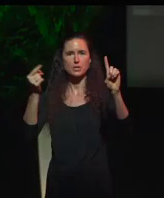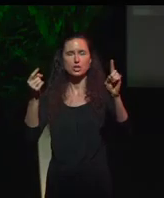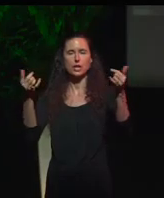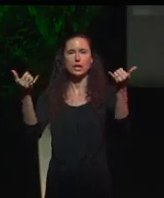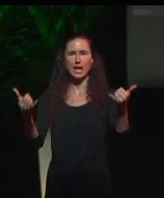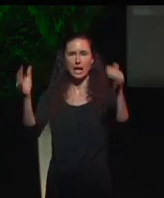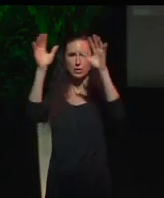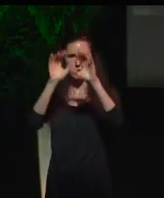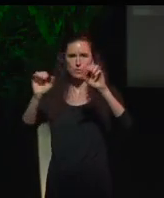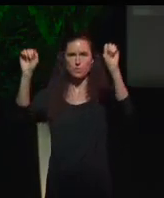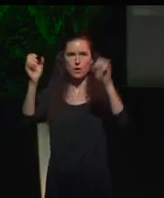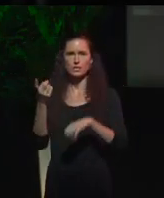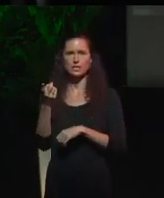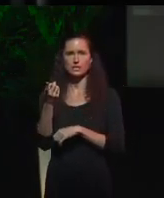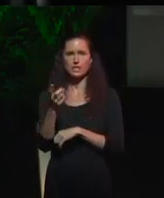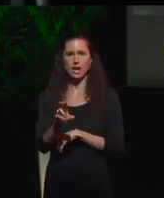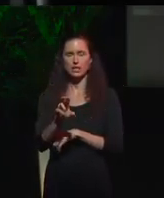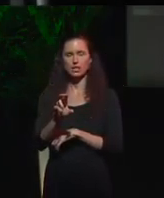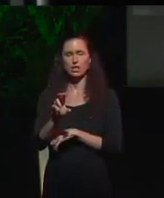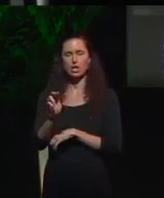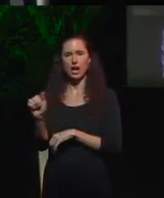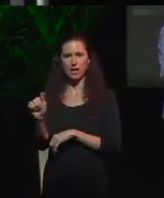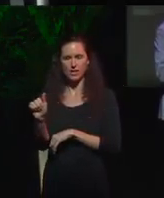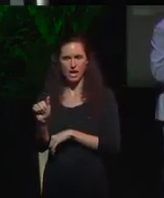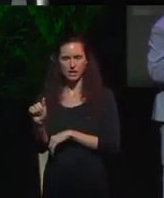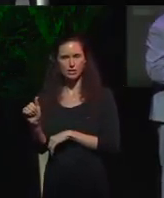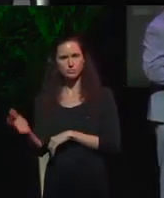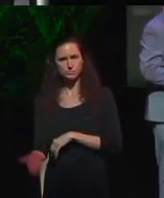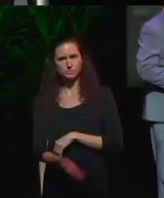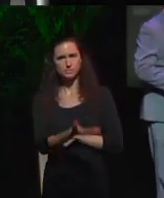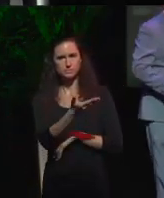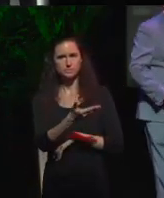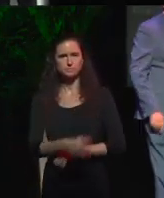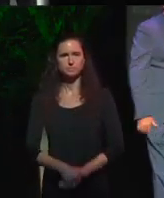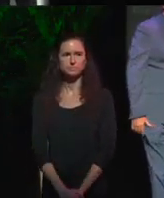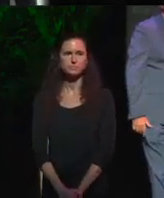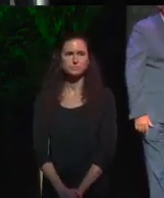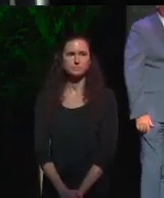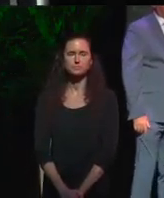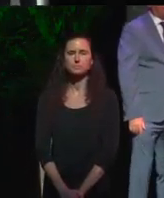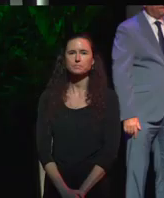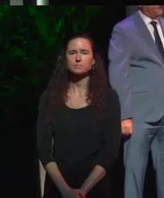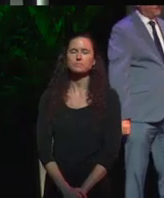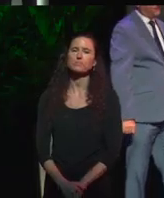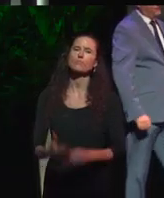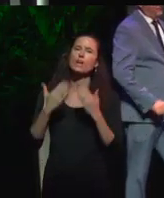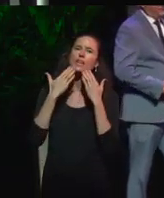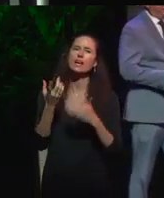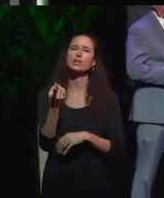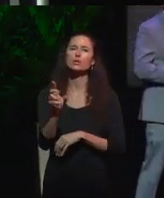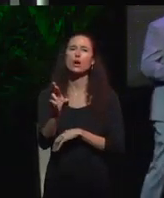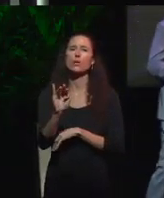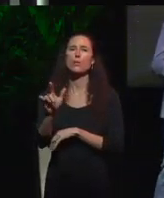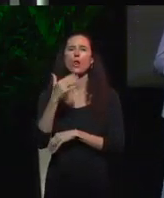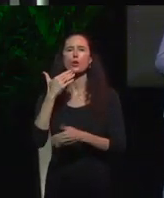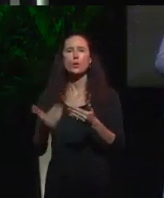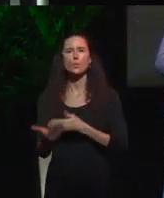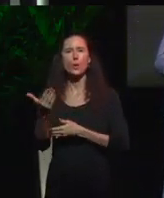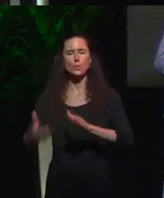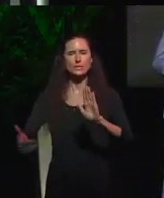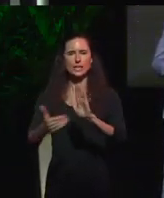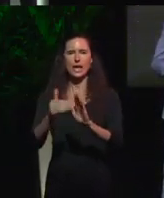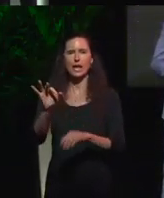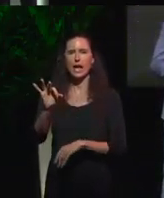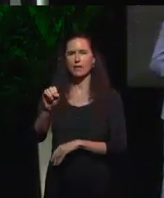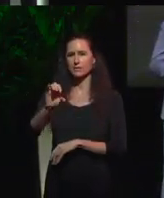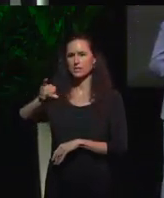our president, Dr. John Abbandono. Dr. A. Thank you, Dr. Wall. And good morning once again, FSCJ